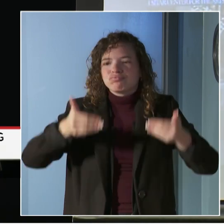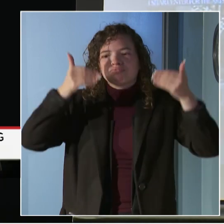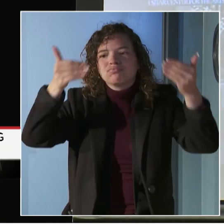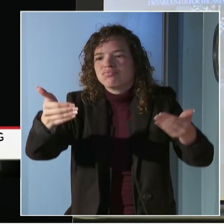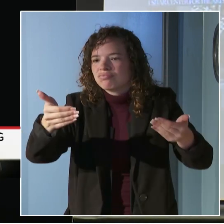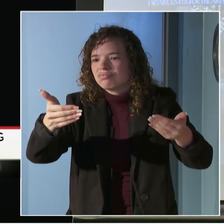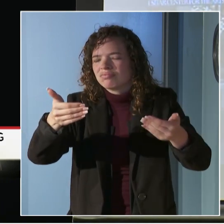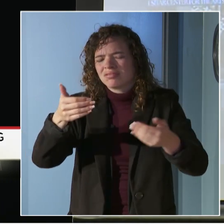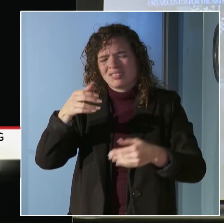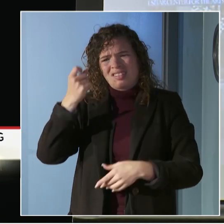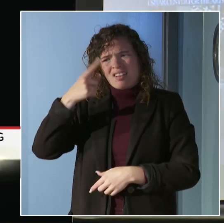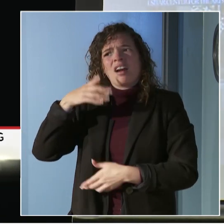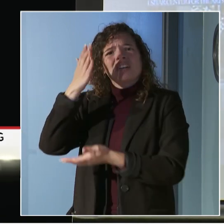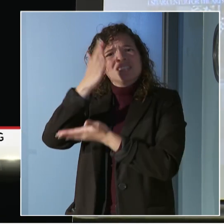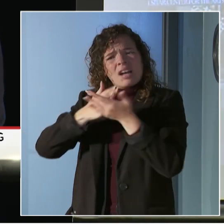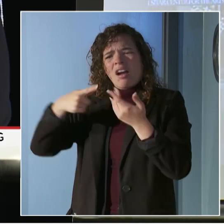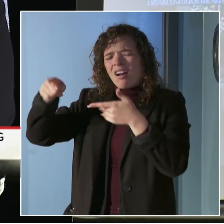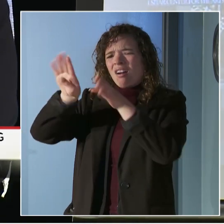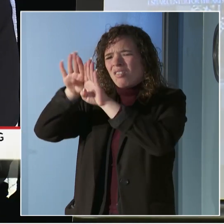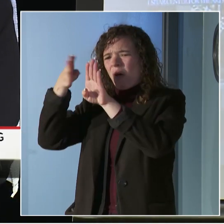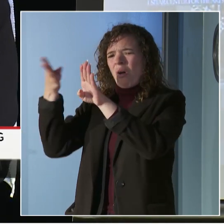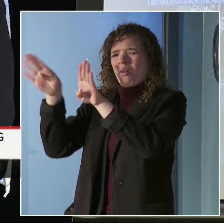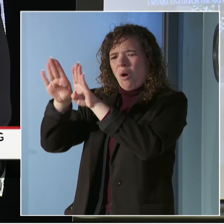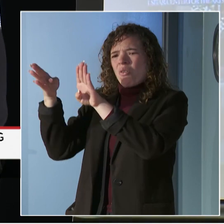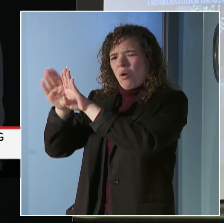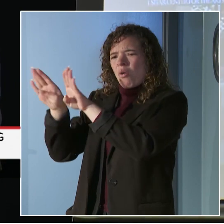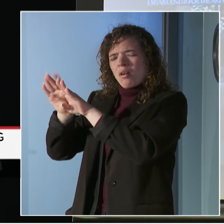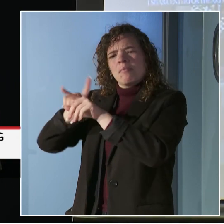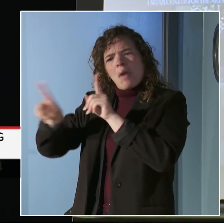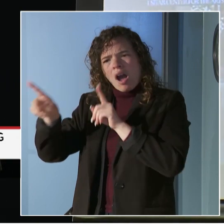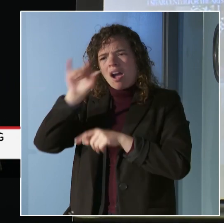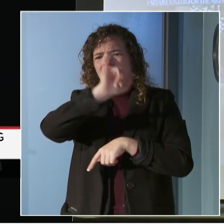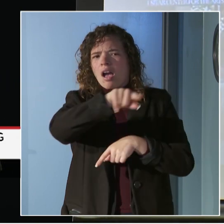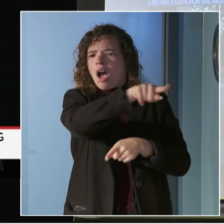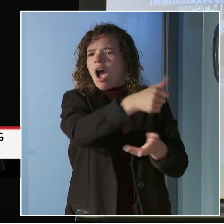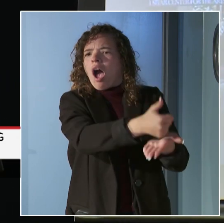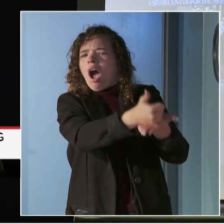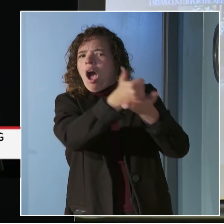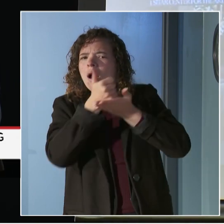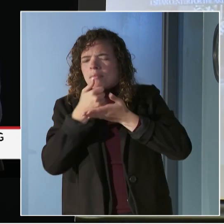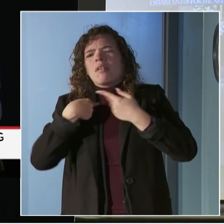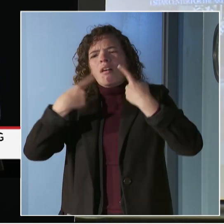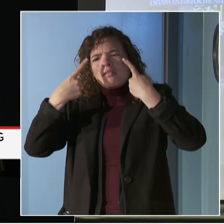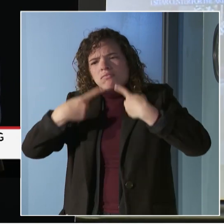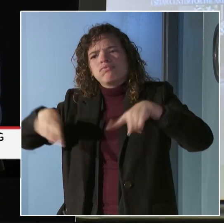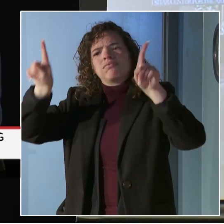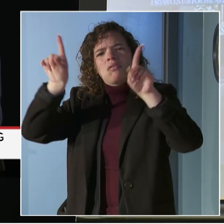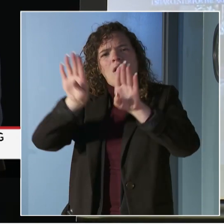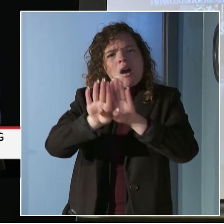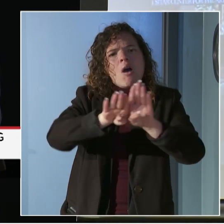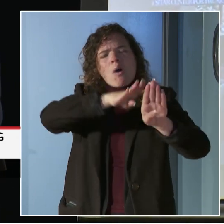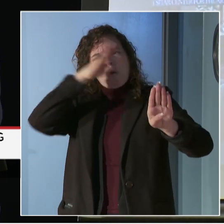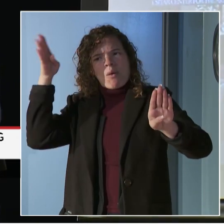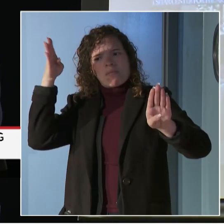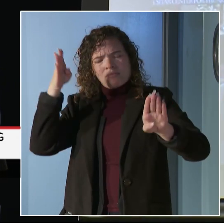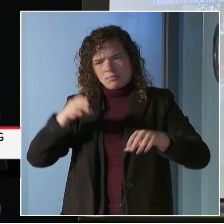supportive environment, I was able to thrive. I am honored to introduce Honorable